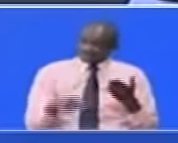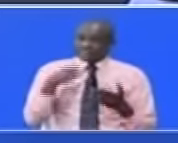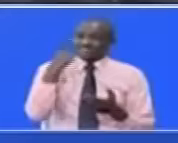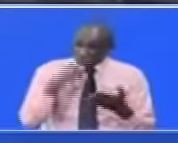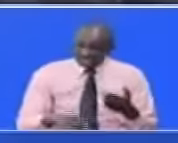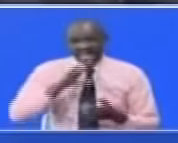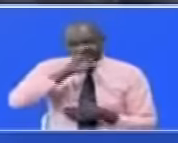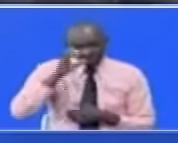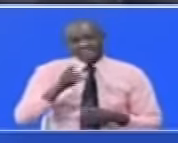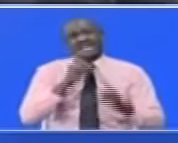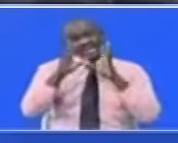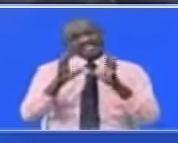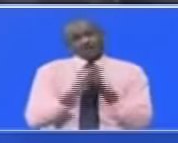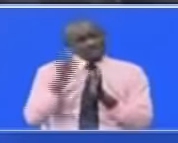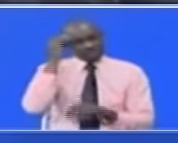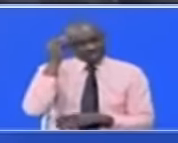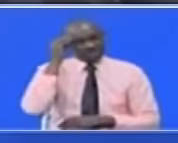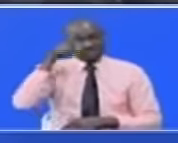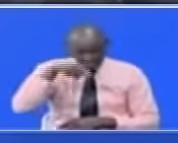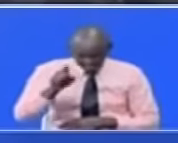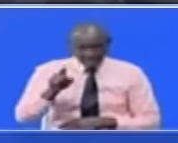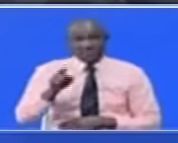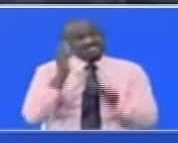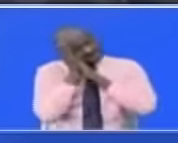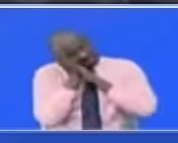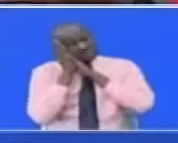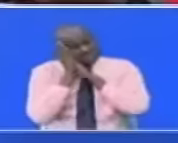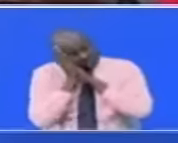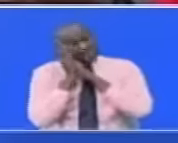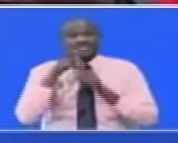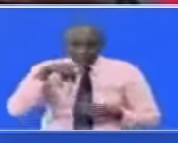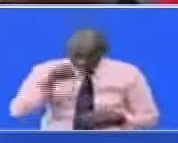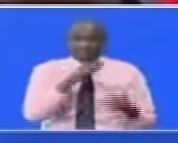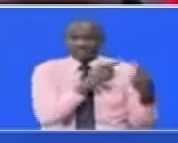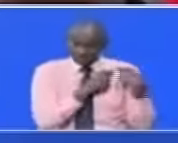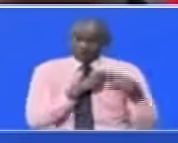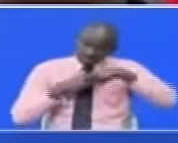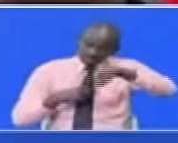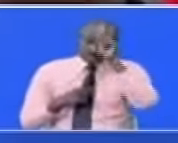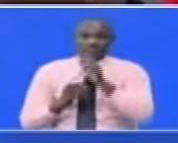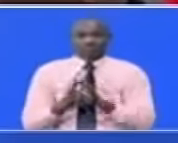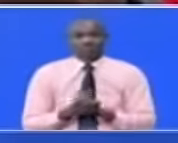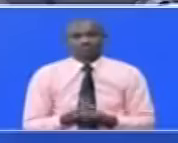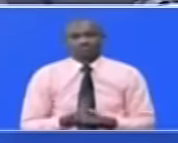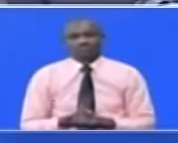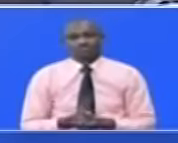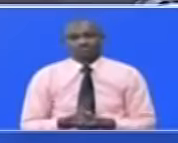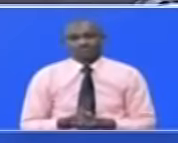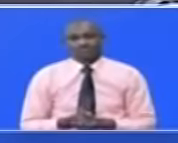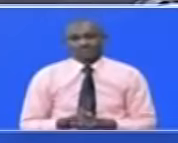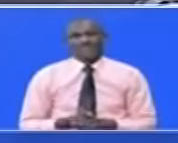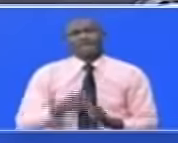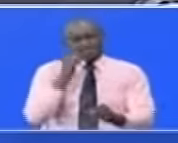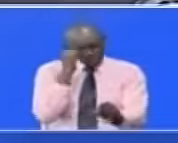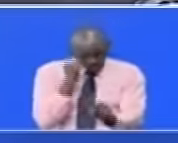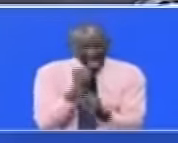out at county directors of education who have been sleeping on the job as quality of education in public schools goes to the dogs. It is